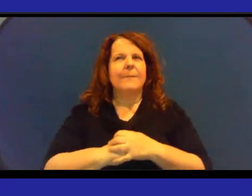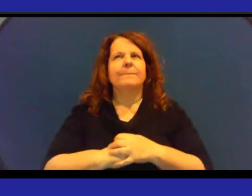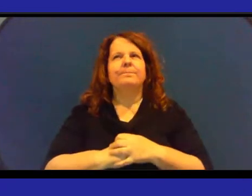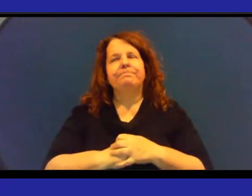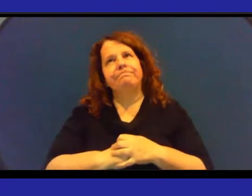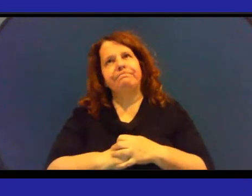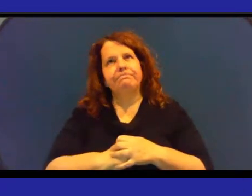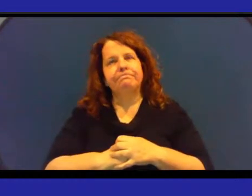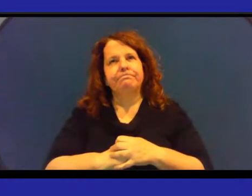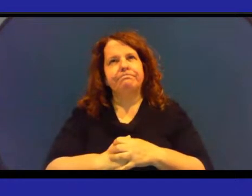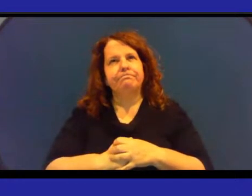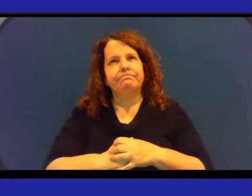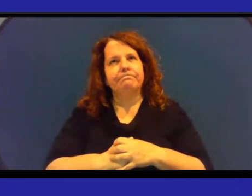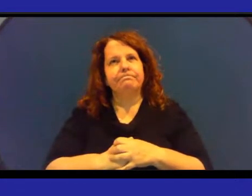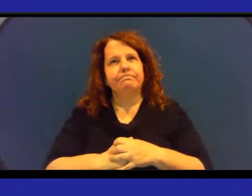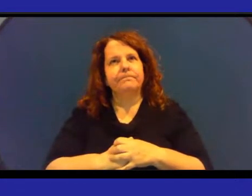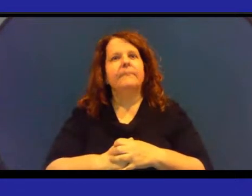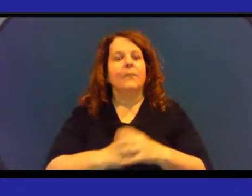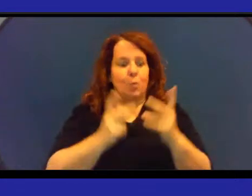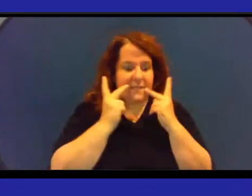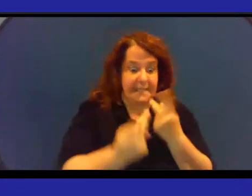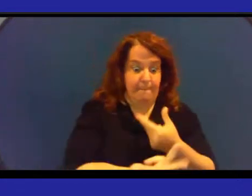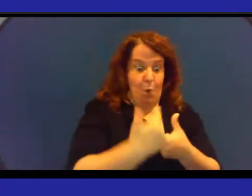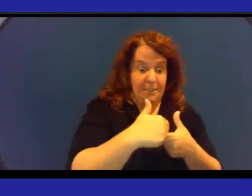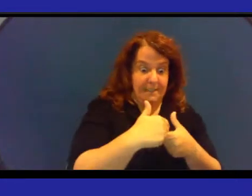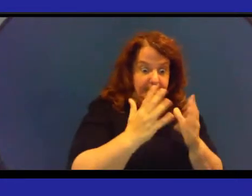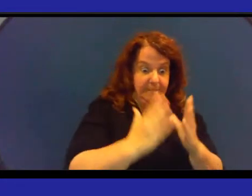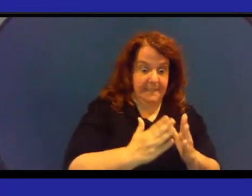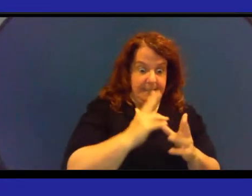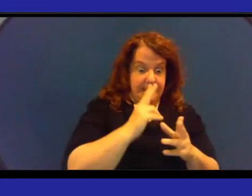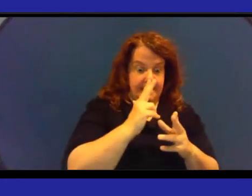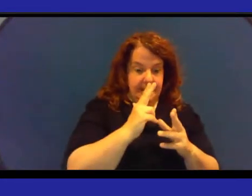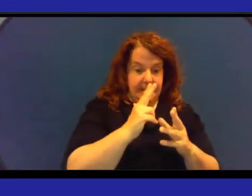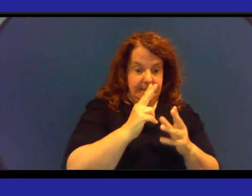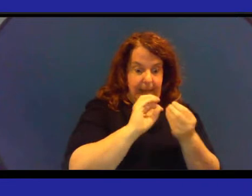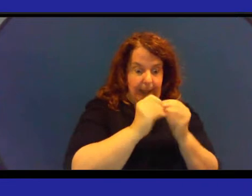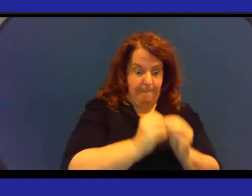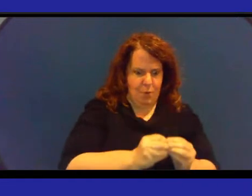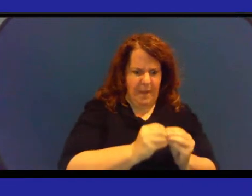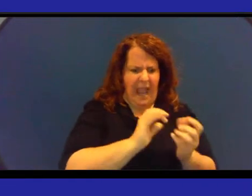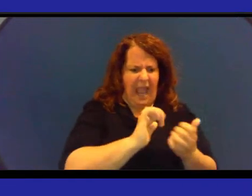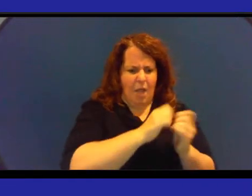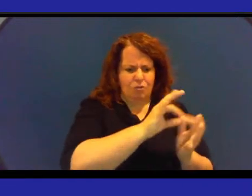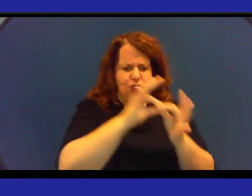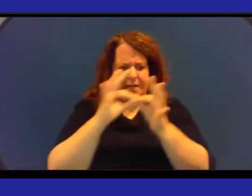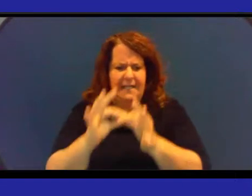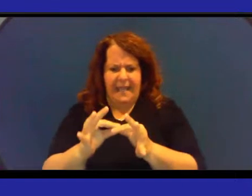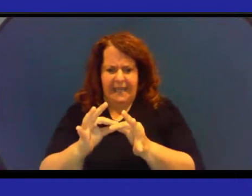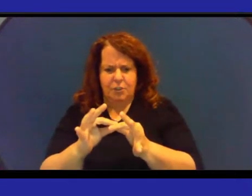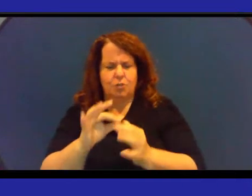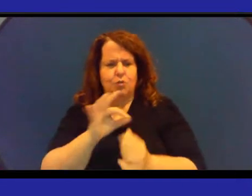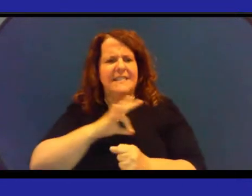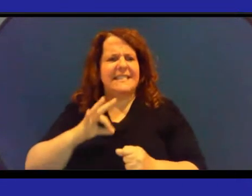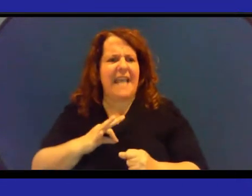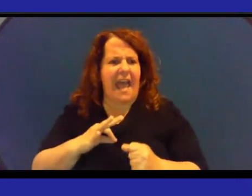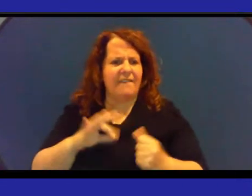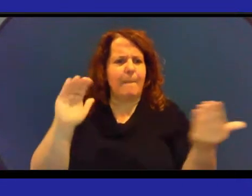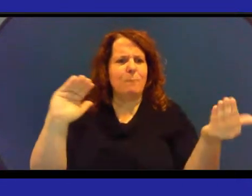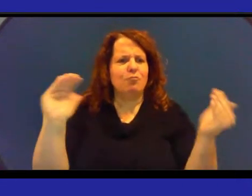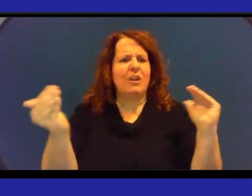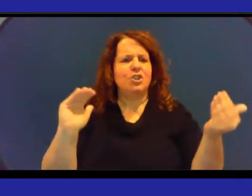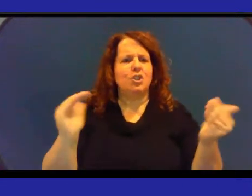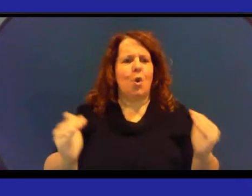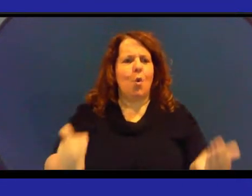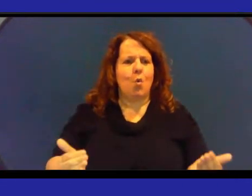there's the participants in the training, we have the breakdown, but how does that relate to the makeup of our staff? Oh, sure, we can Really report that interesting, next yeah,